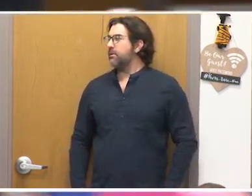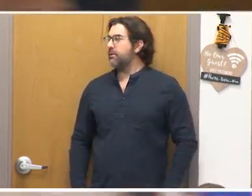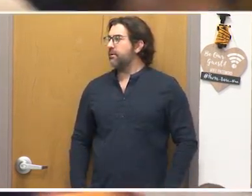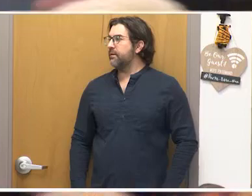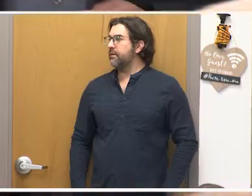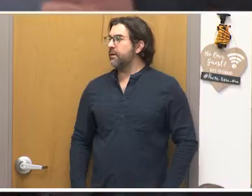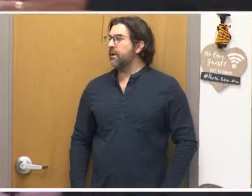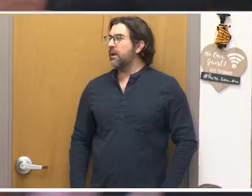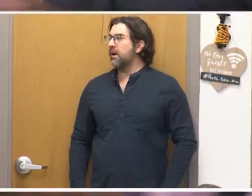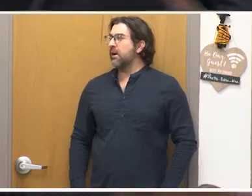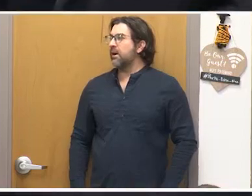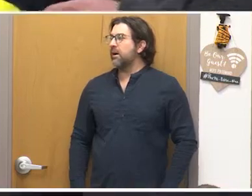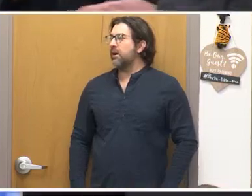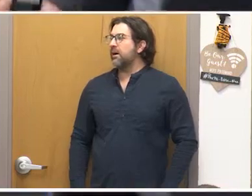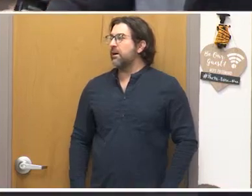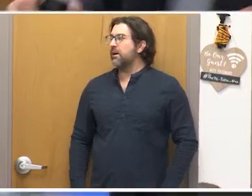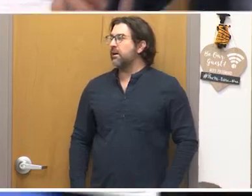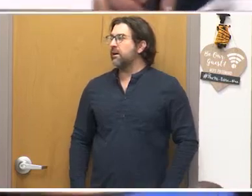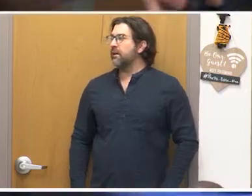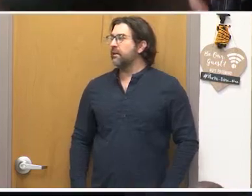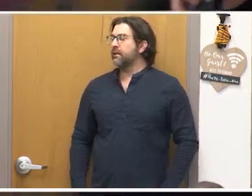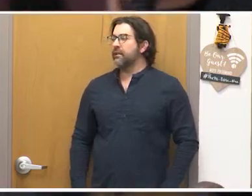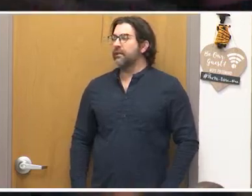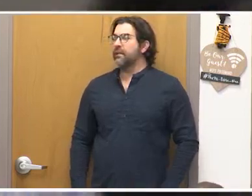Rebecca, a couple more questions online.